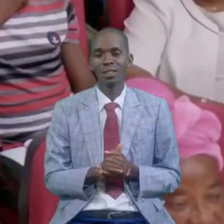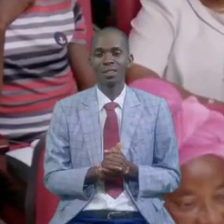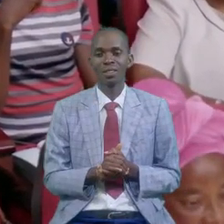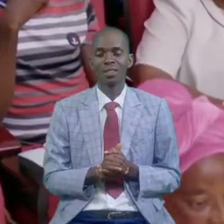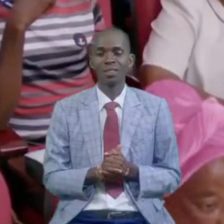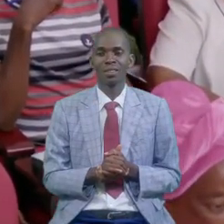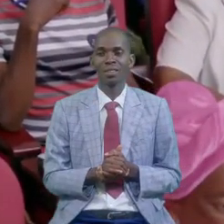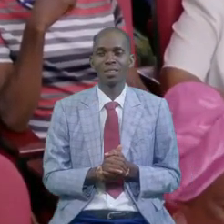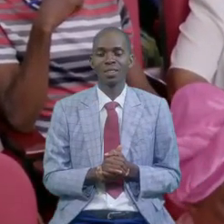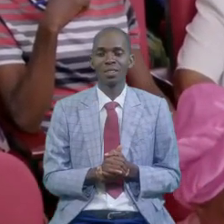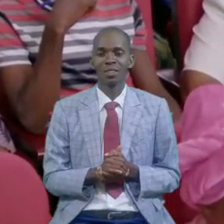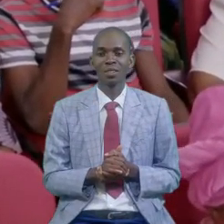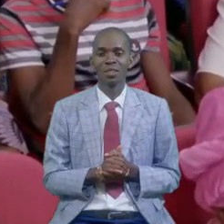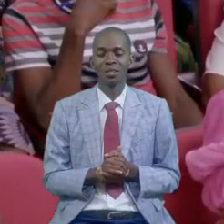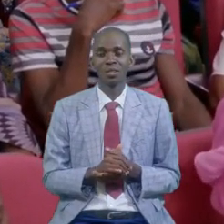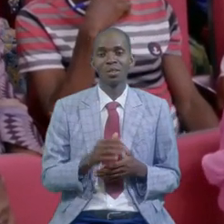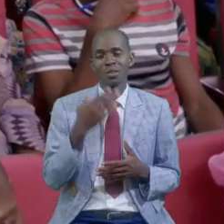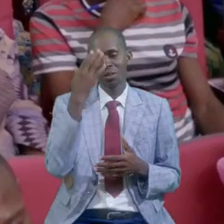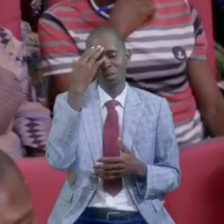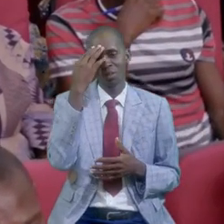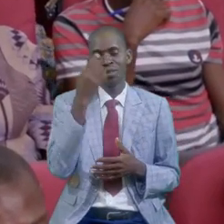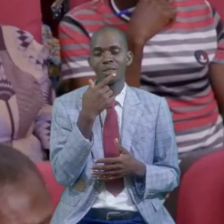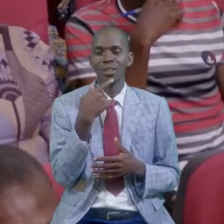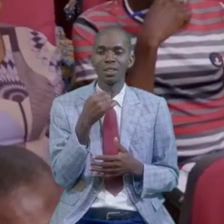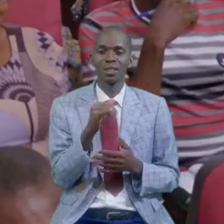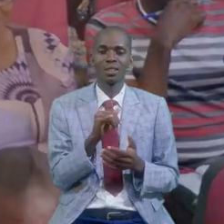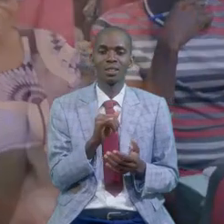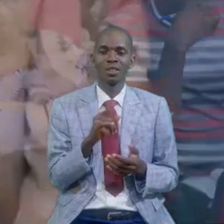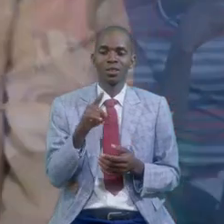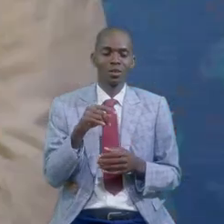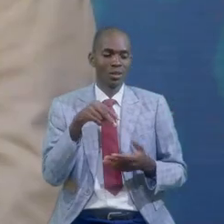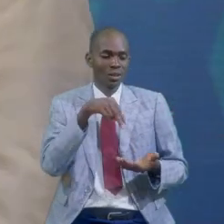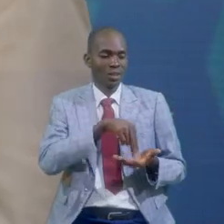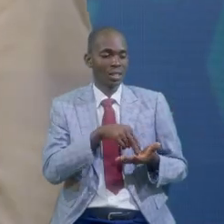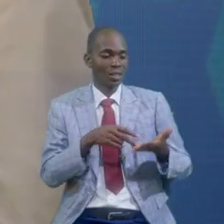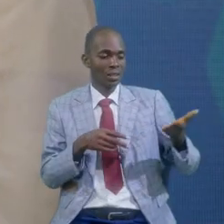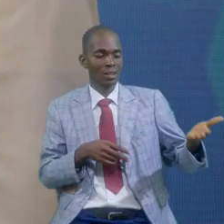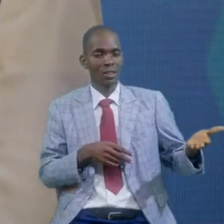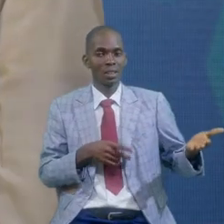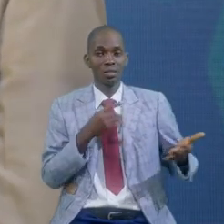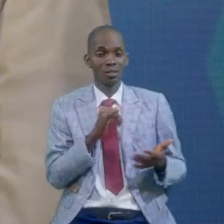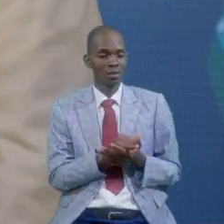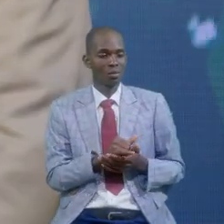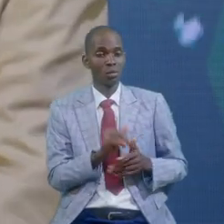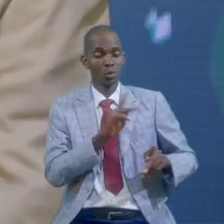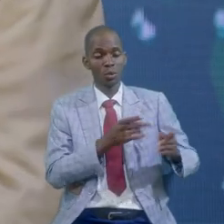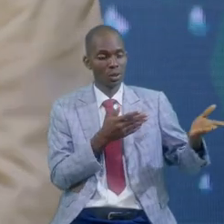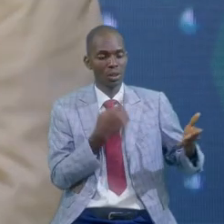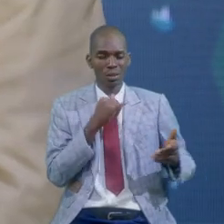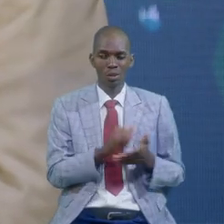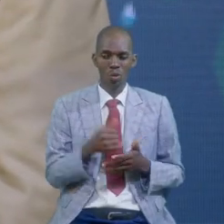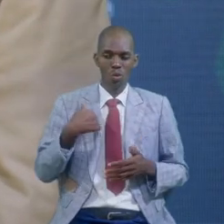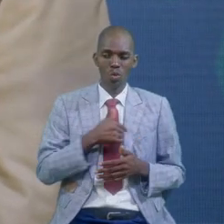Yeah. You know, they said on the other side of the fence, they said they finished the church. They killed